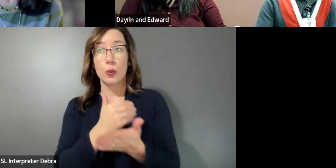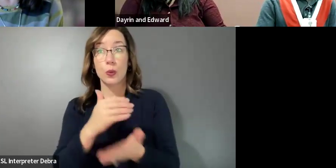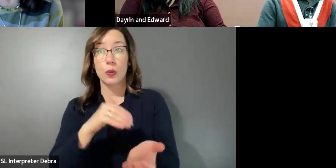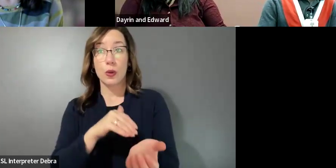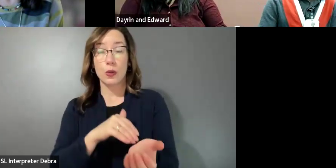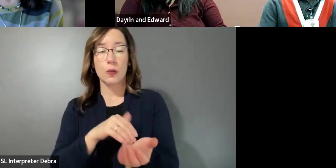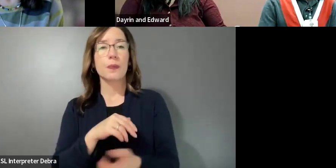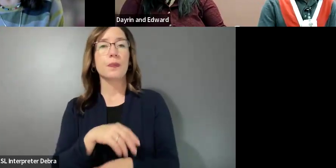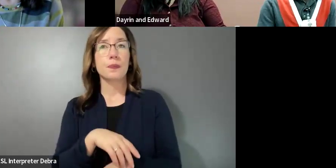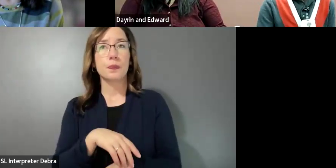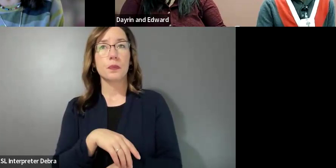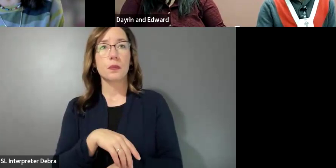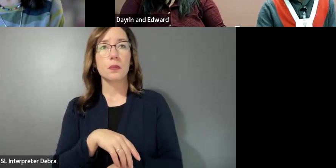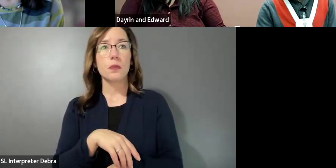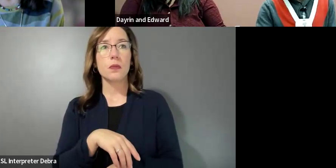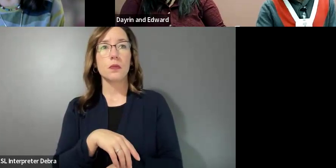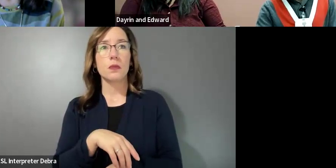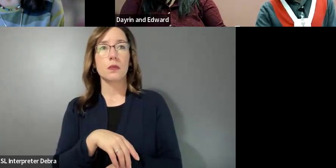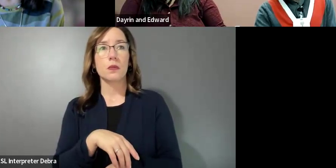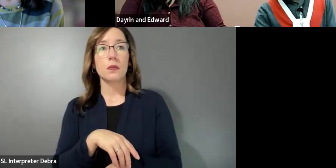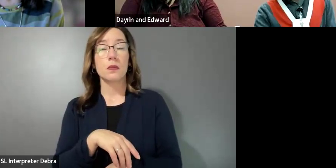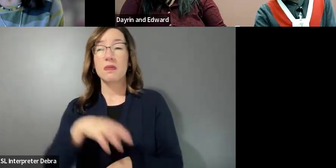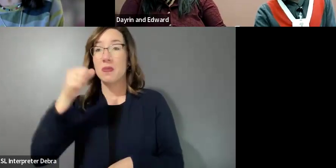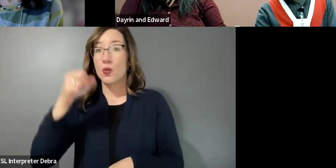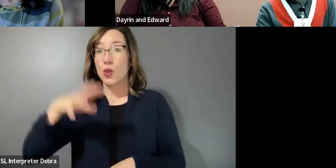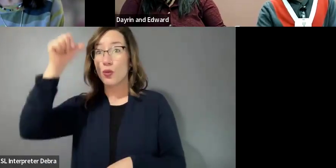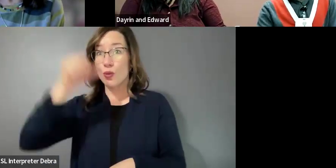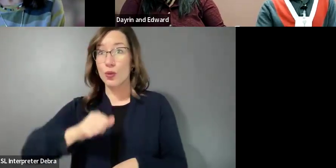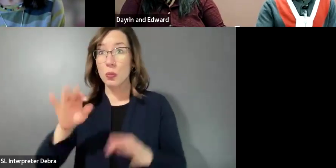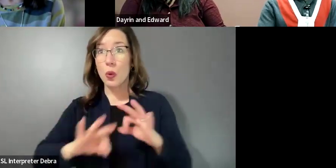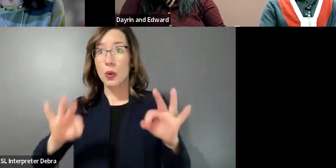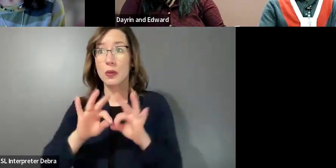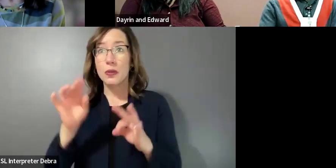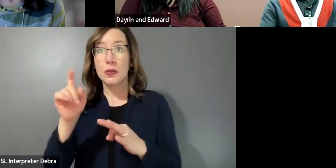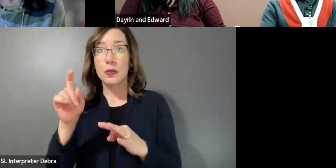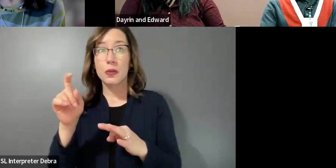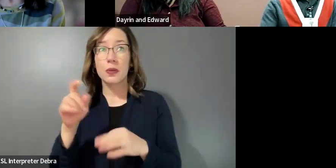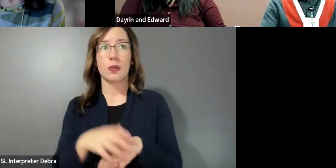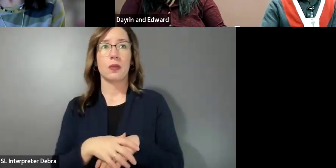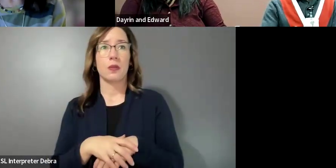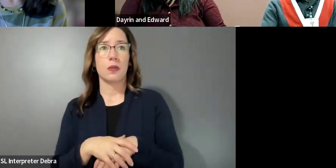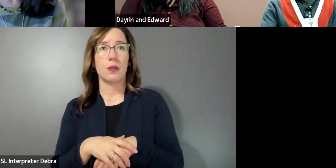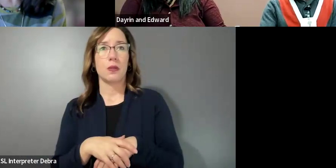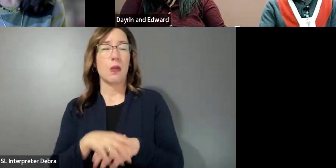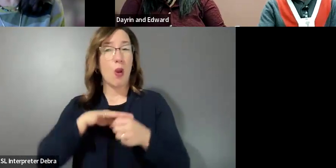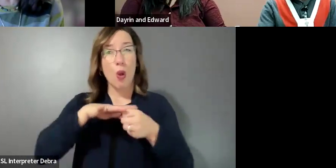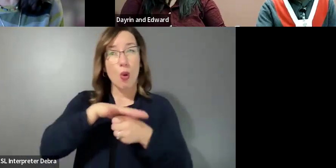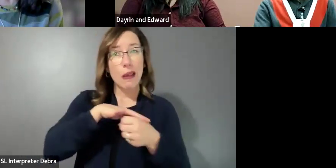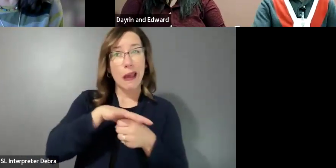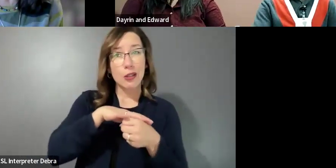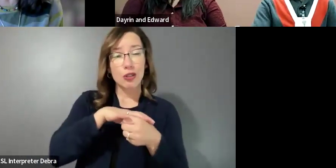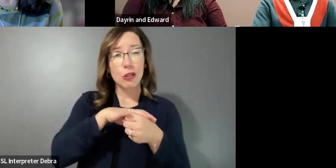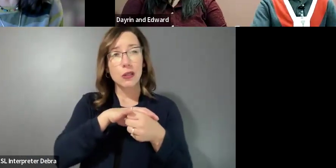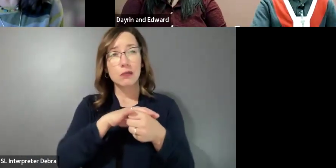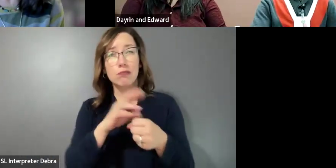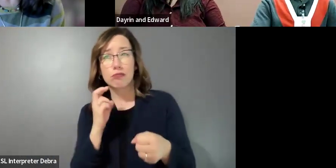This can is the gender of the doctor important? Is the doctor's office located in the right